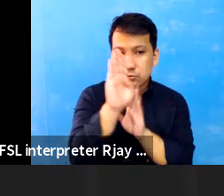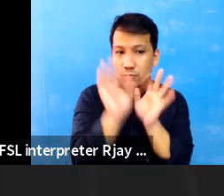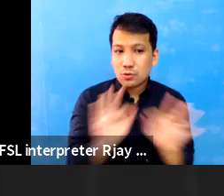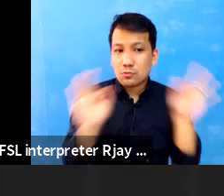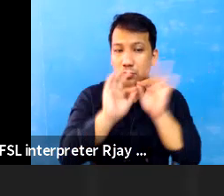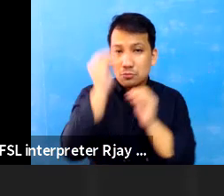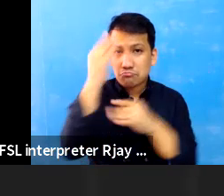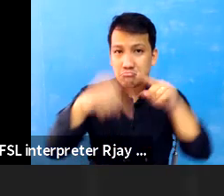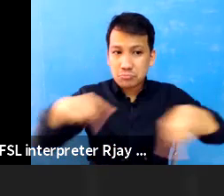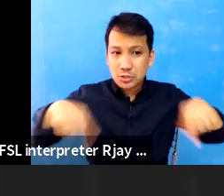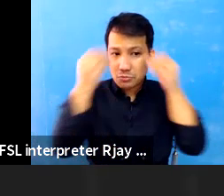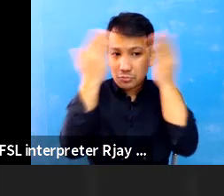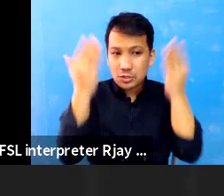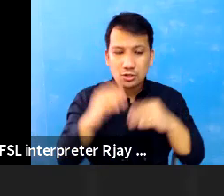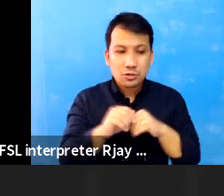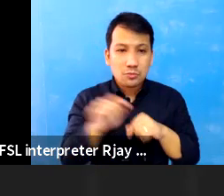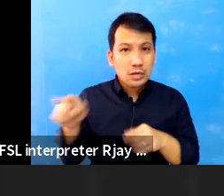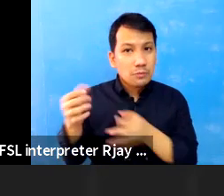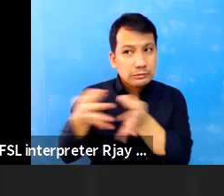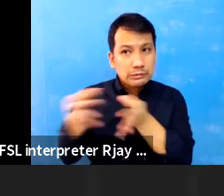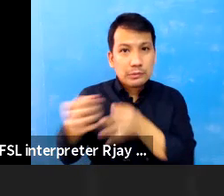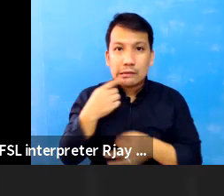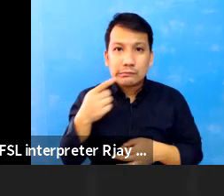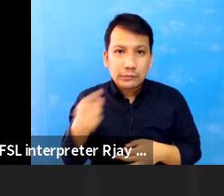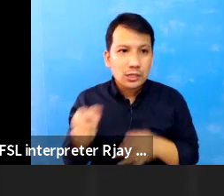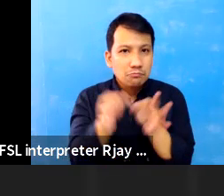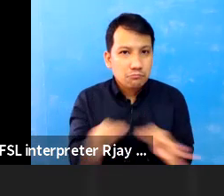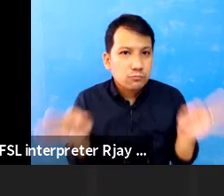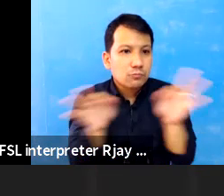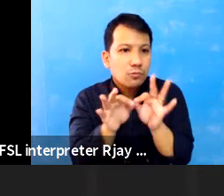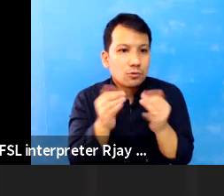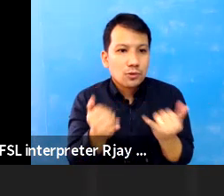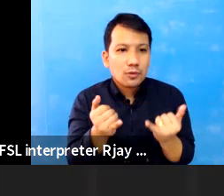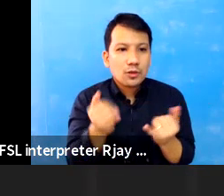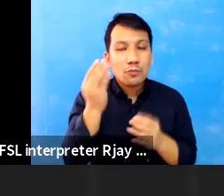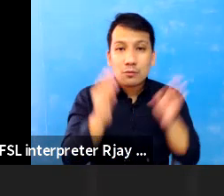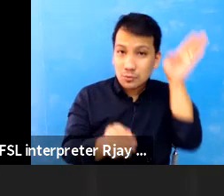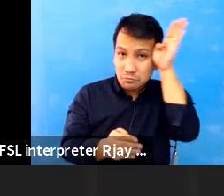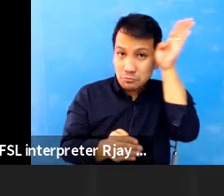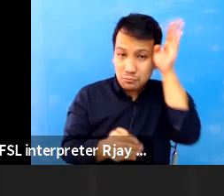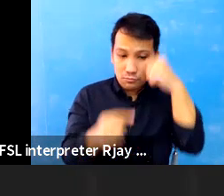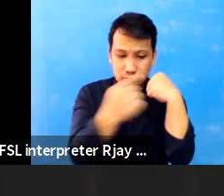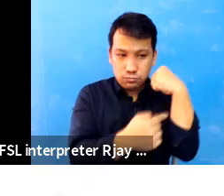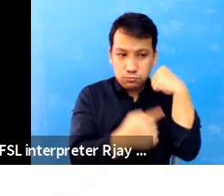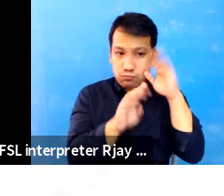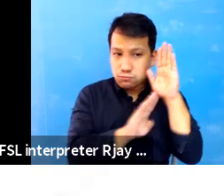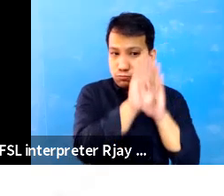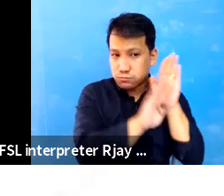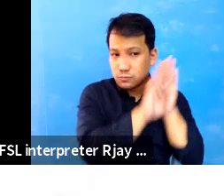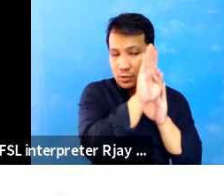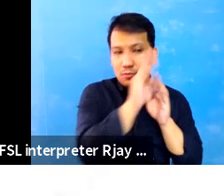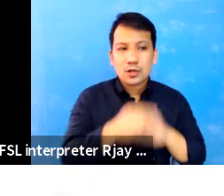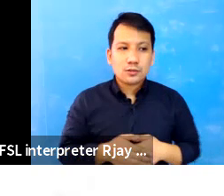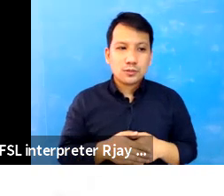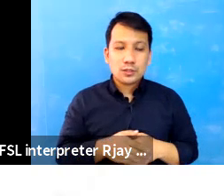of stimulation, as Martin had indicated, is very important so that the brain gets developed fully. In the